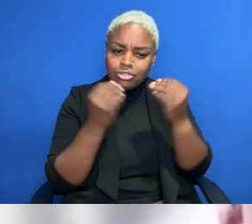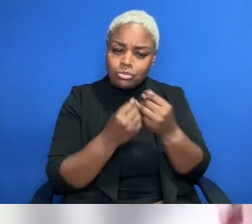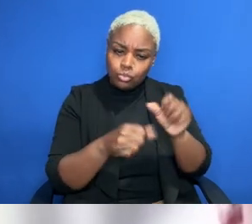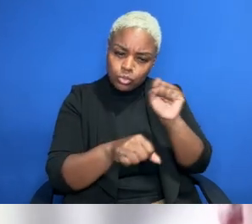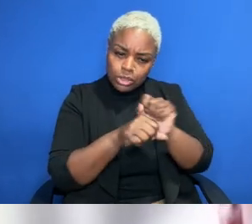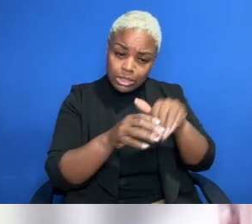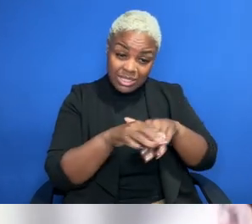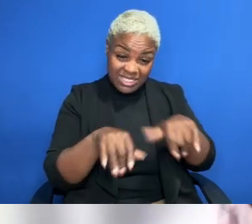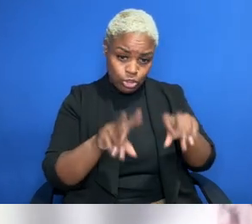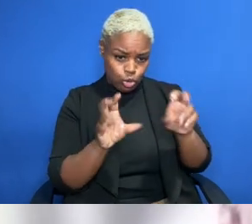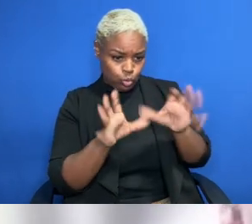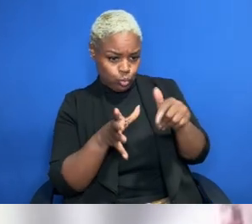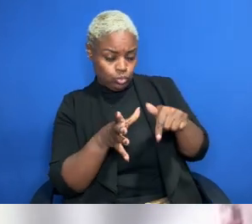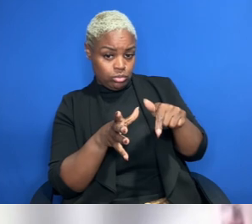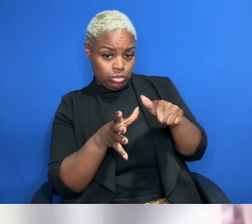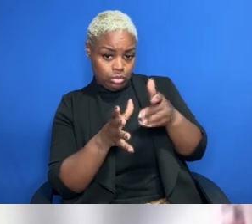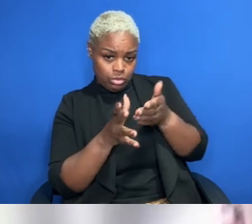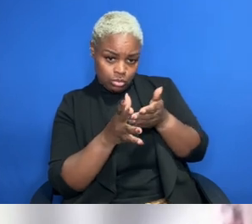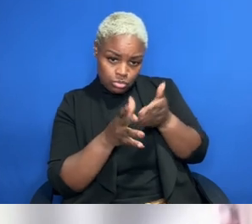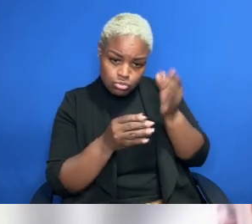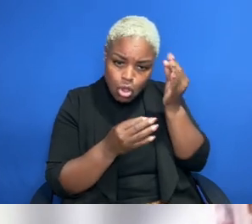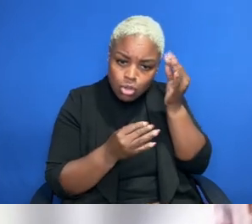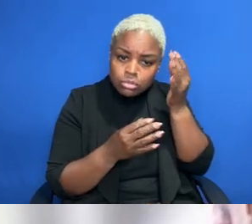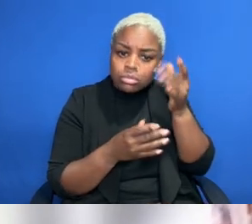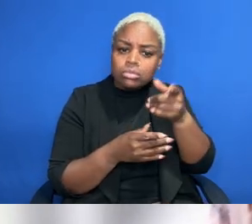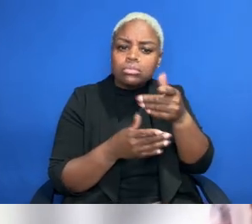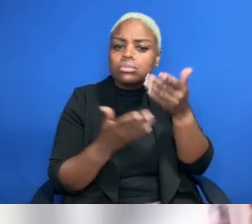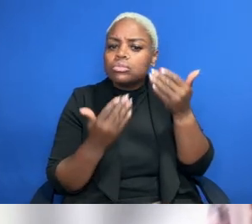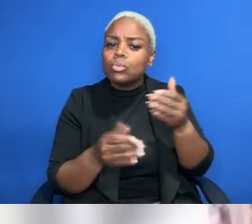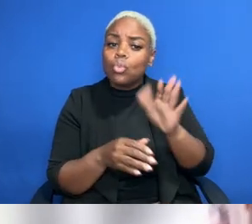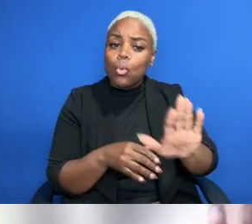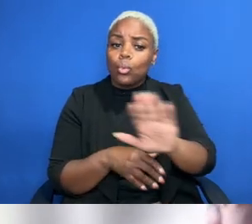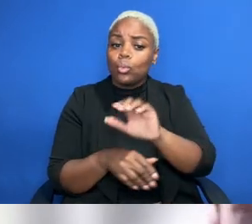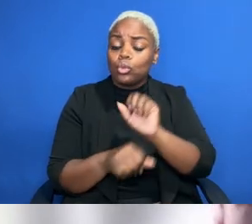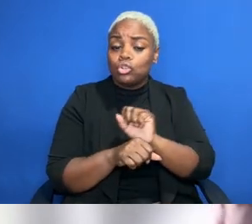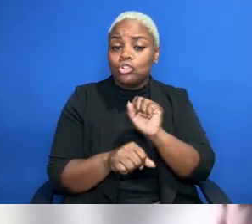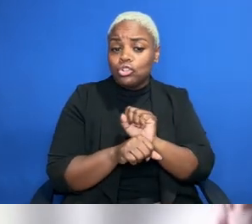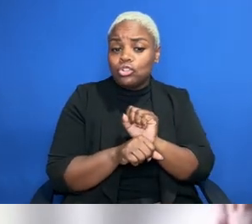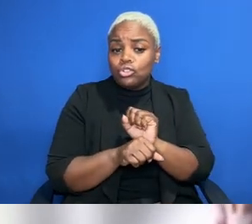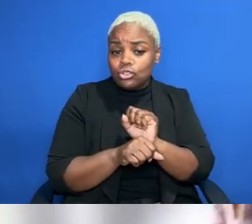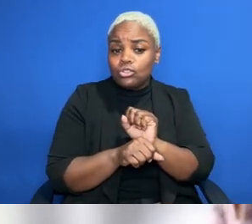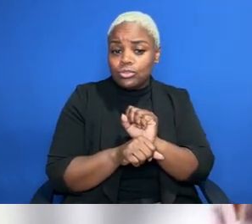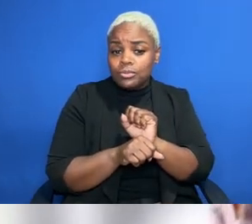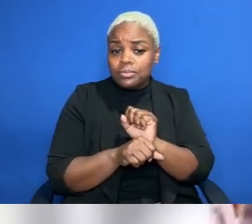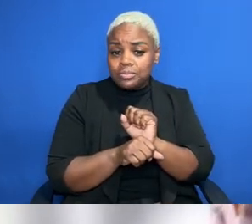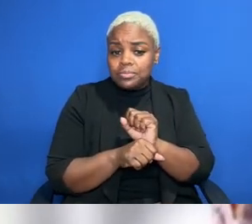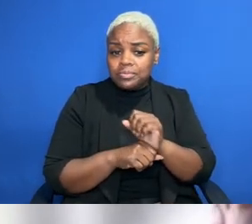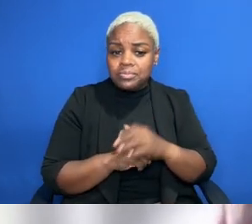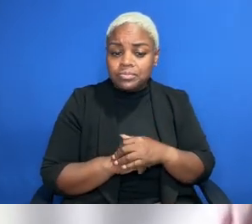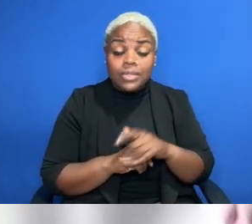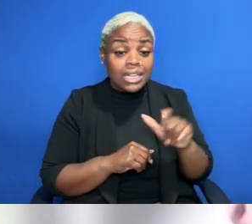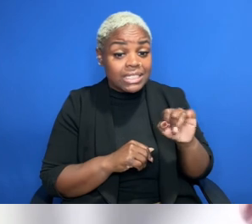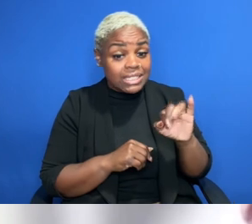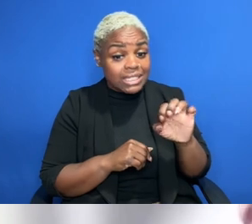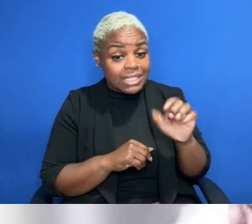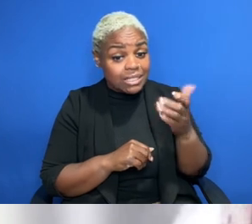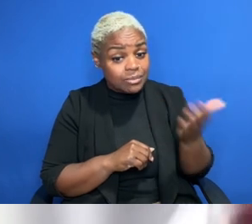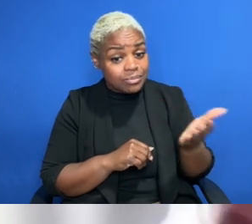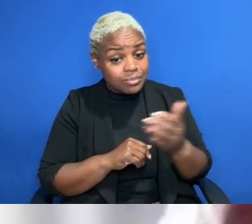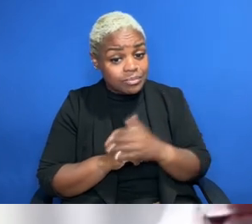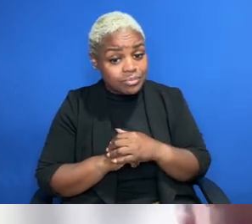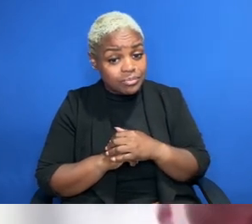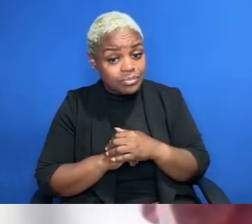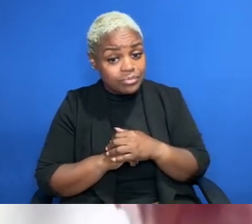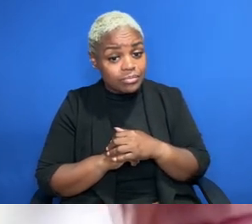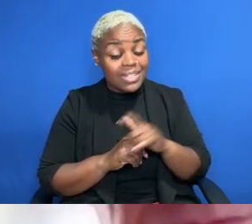of these organizations is working on this issue and thoughts for that you can take with you into your work.